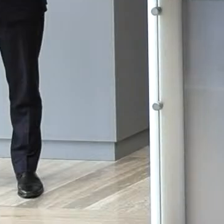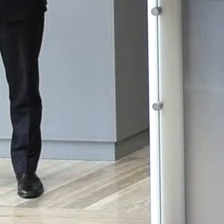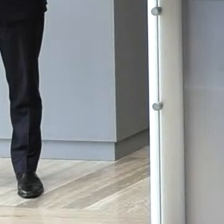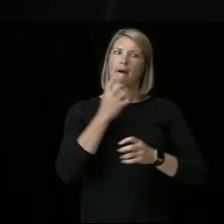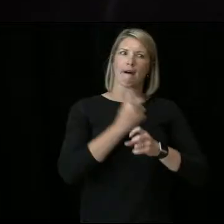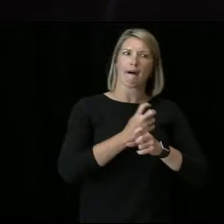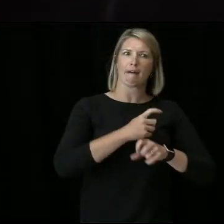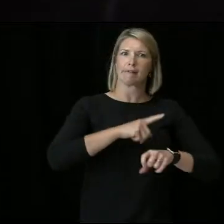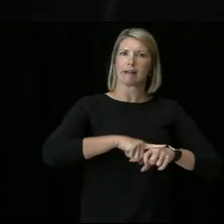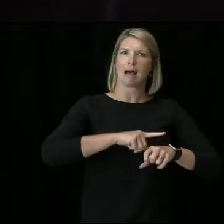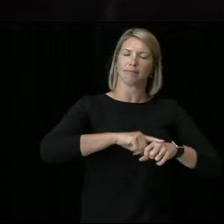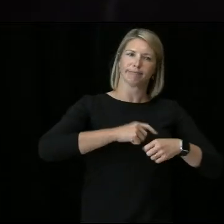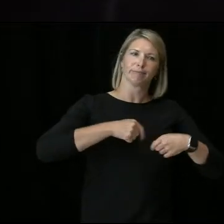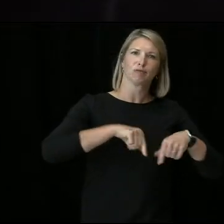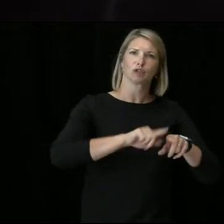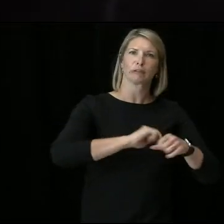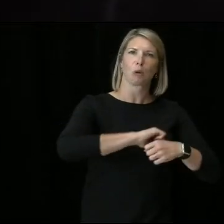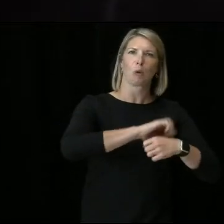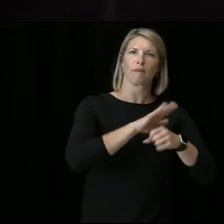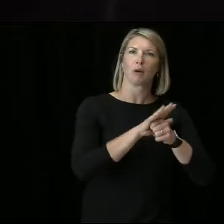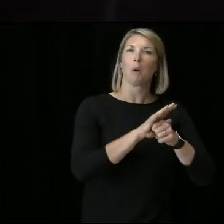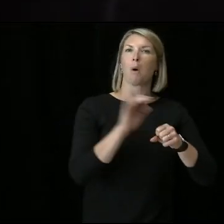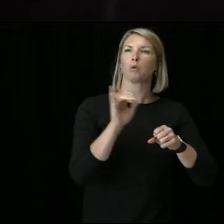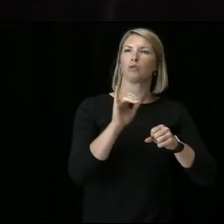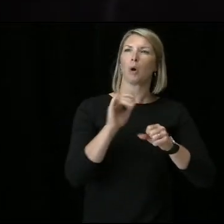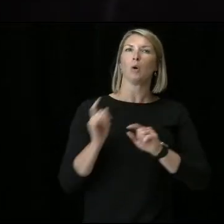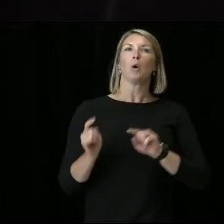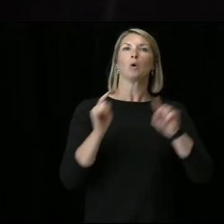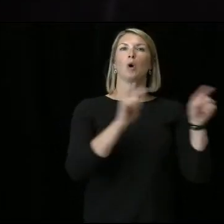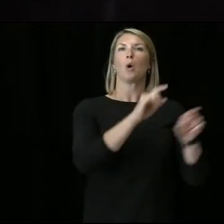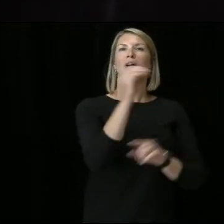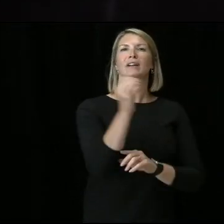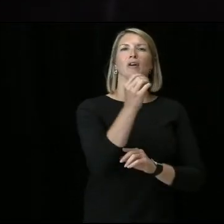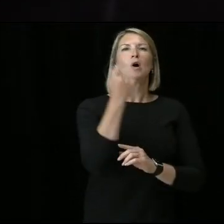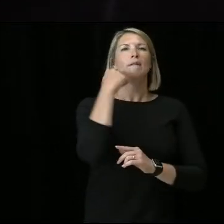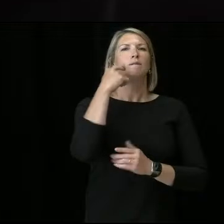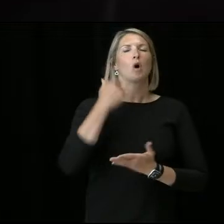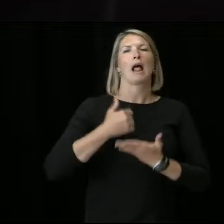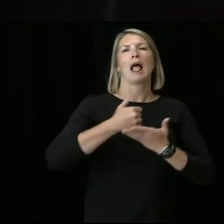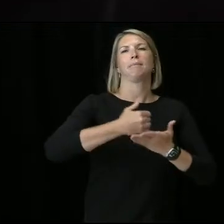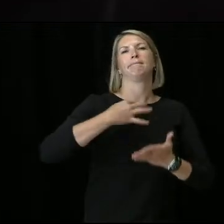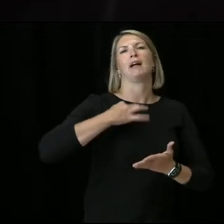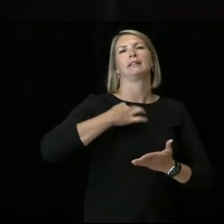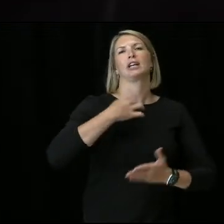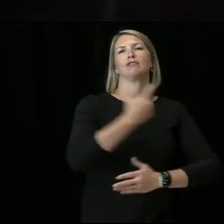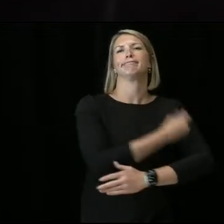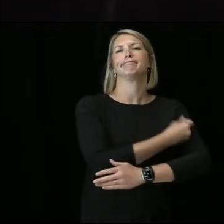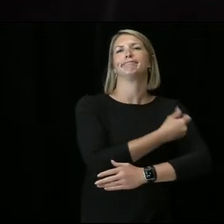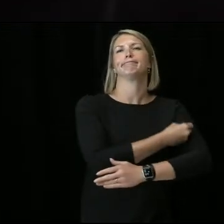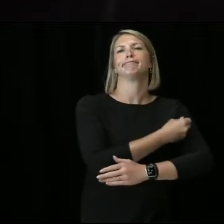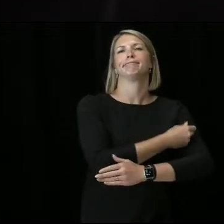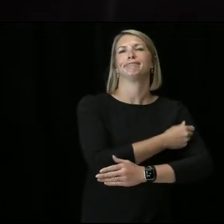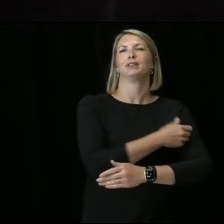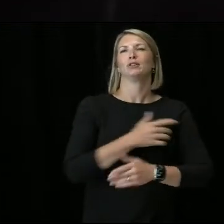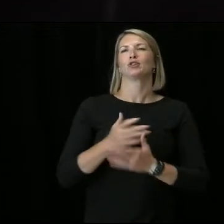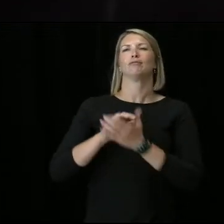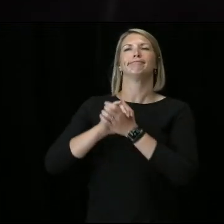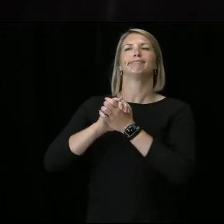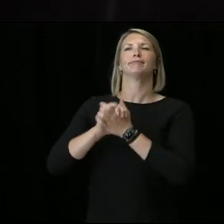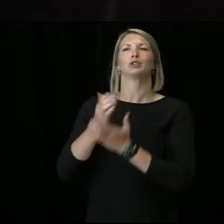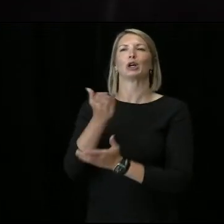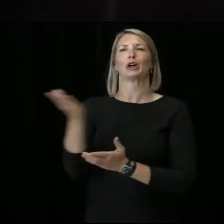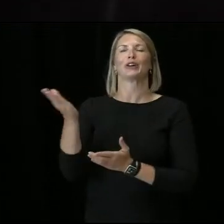stepped up like so many others and helped out people across the country. It was a really important thing.